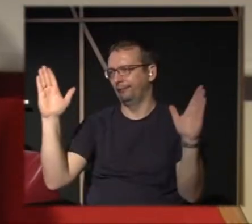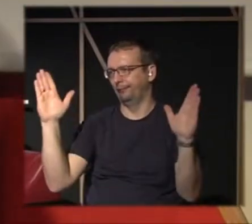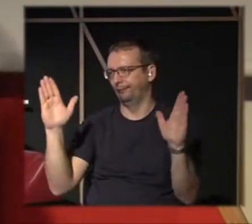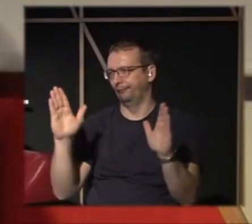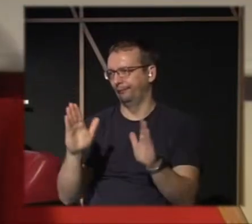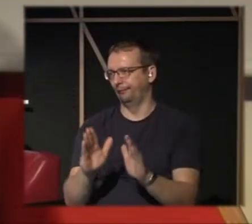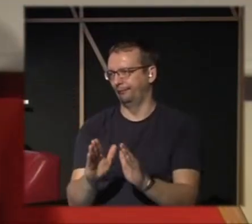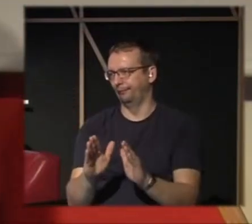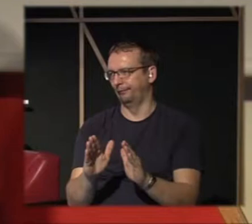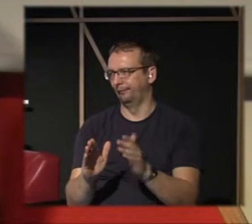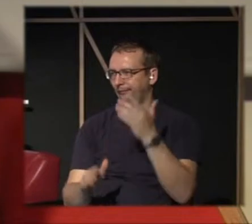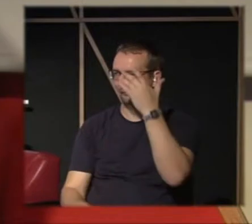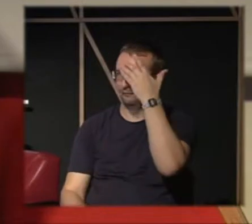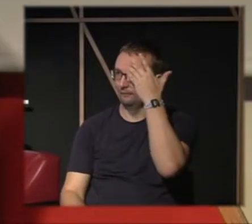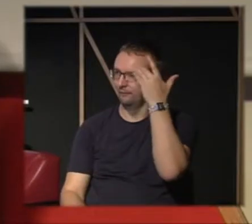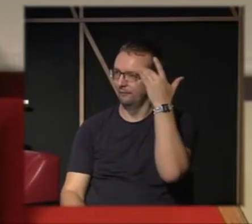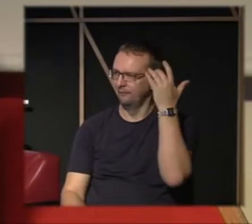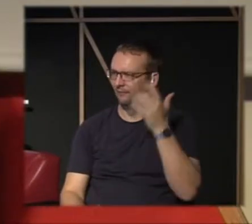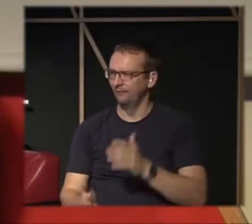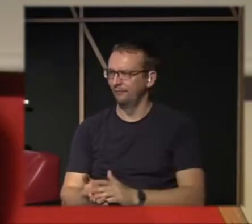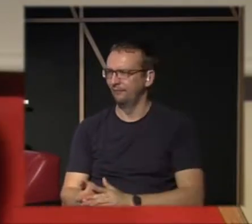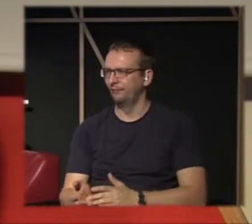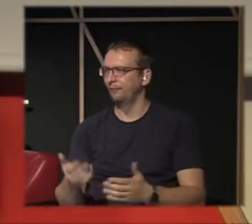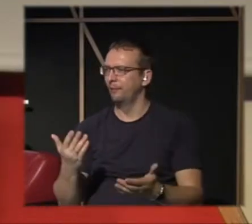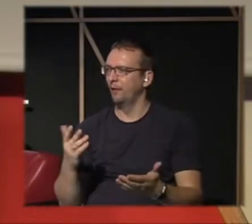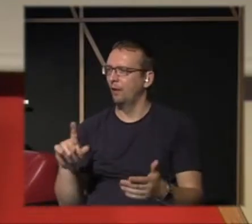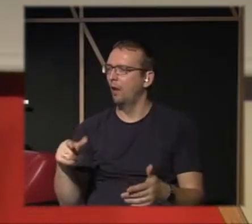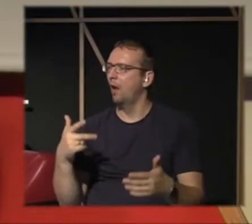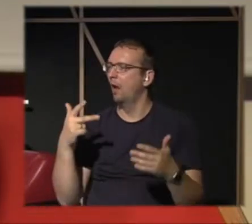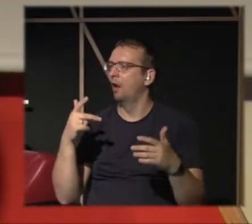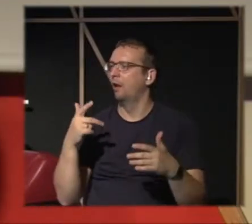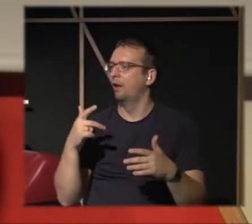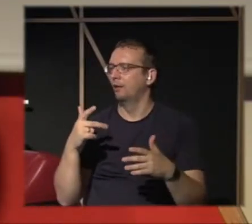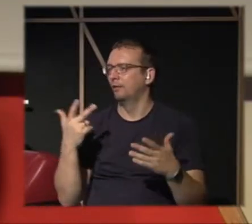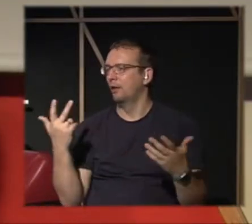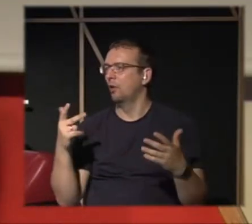the end of a process.